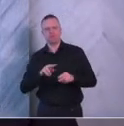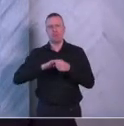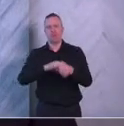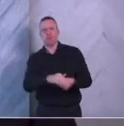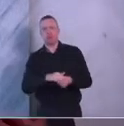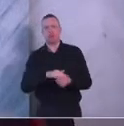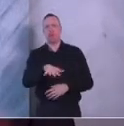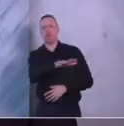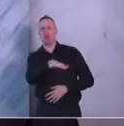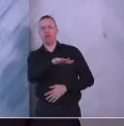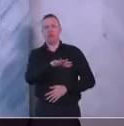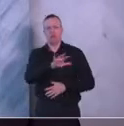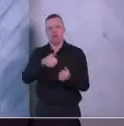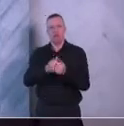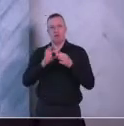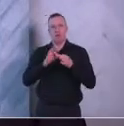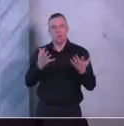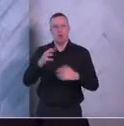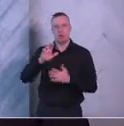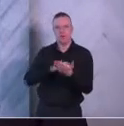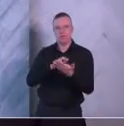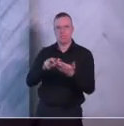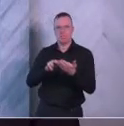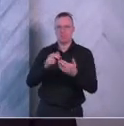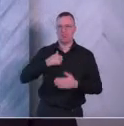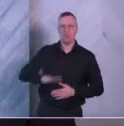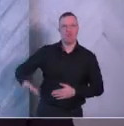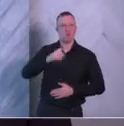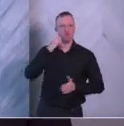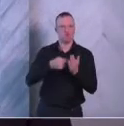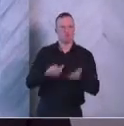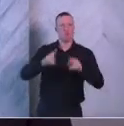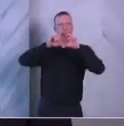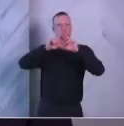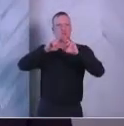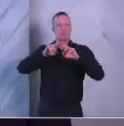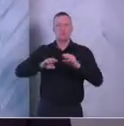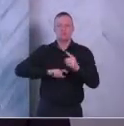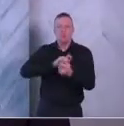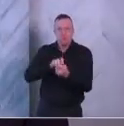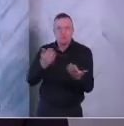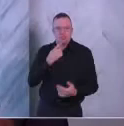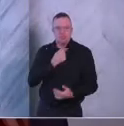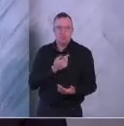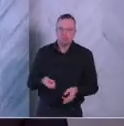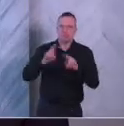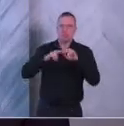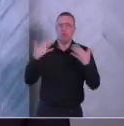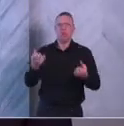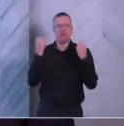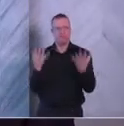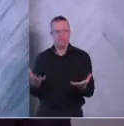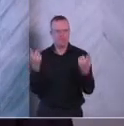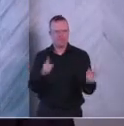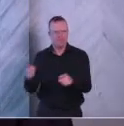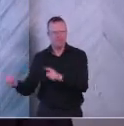racism appear to be on the rise in Canada, including here in Kingston. If elected, what would you do